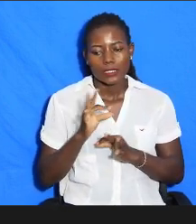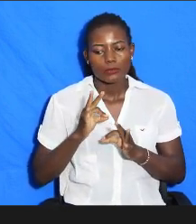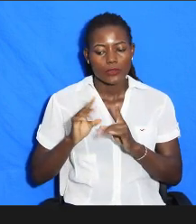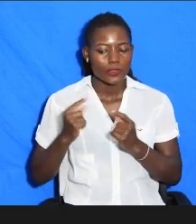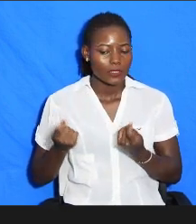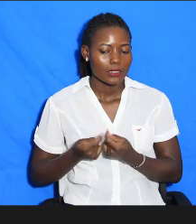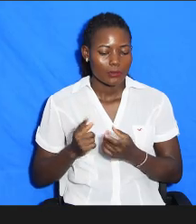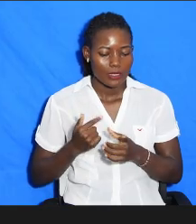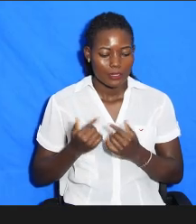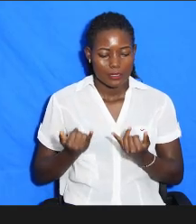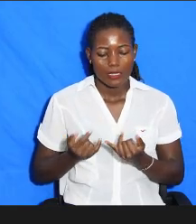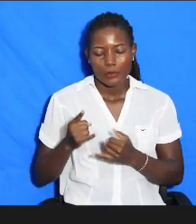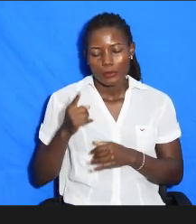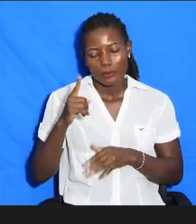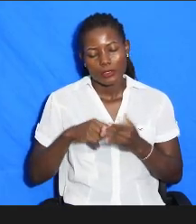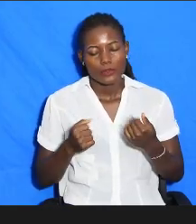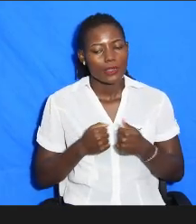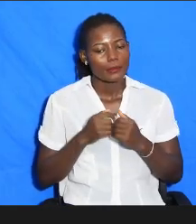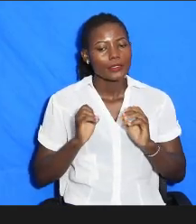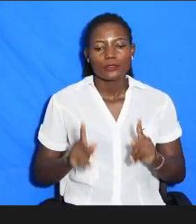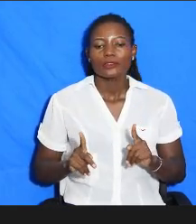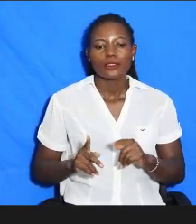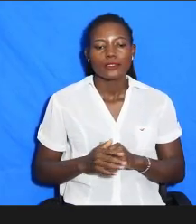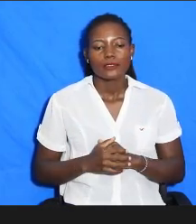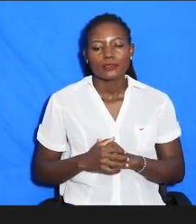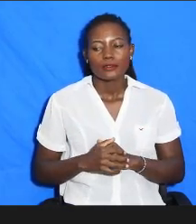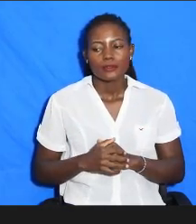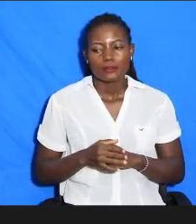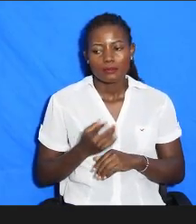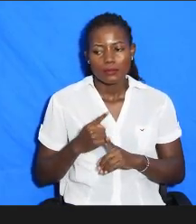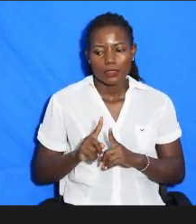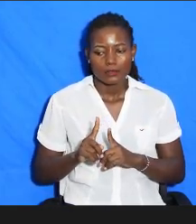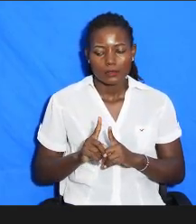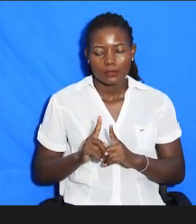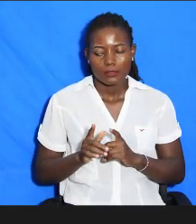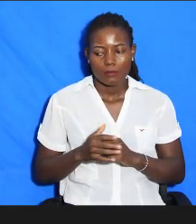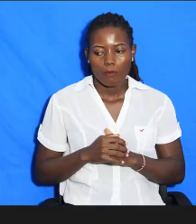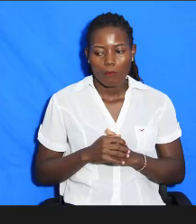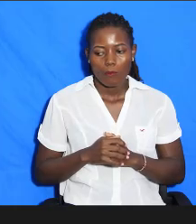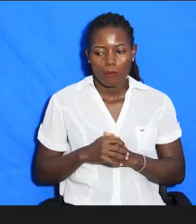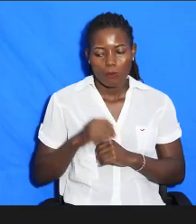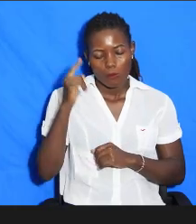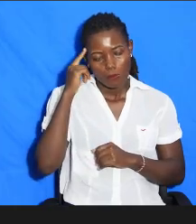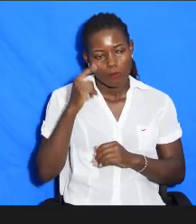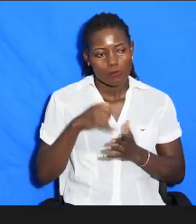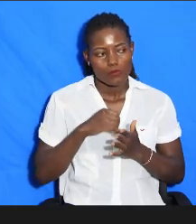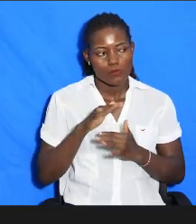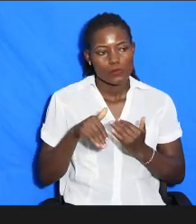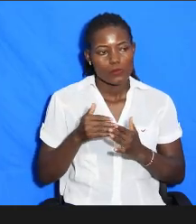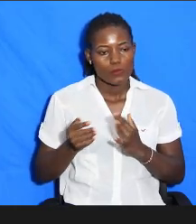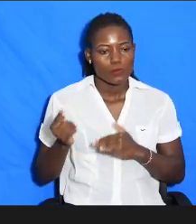just a matter of whatever happens, happens, and not, I think, fighting it to the end. But I think it all comes down